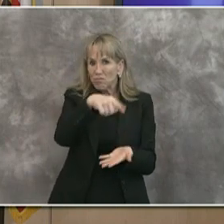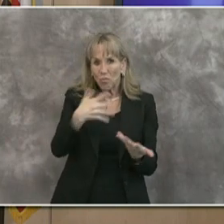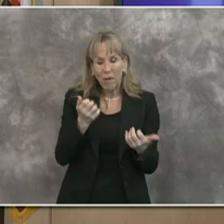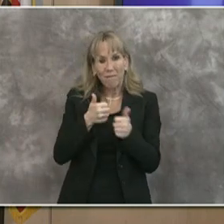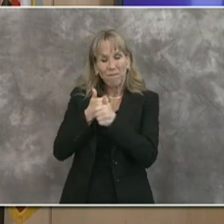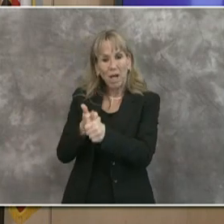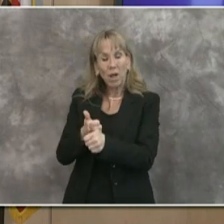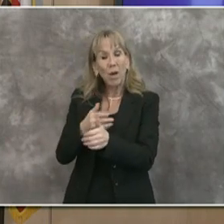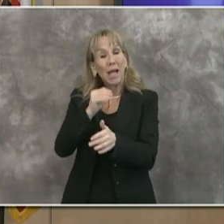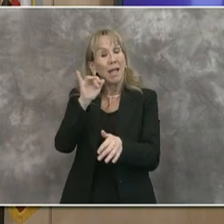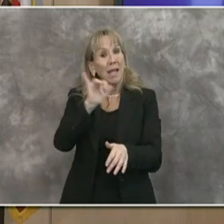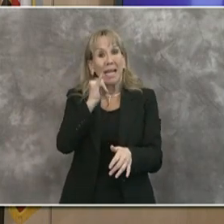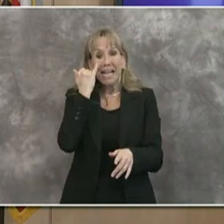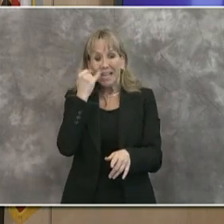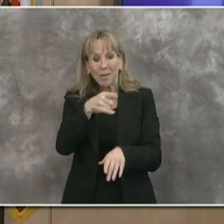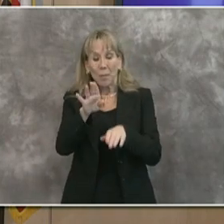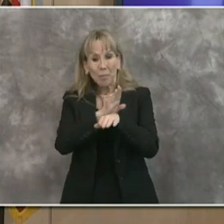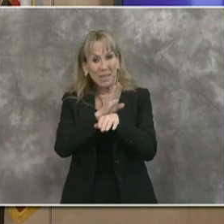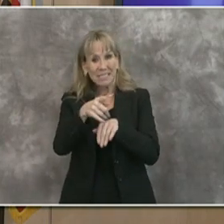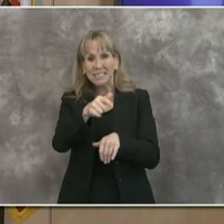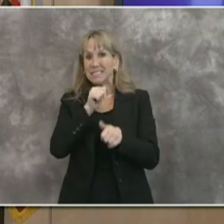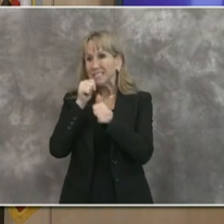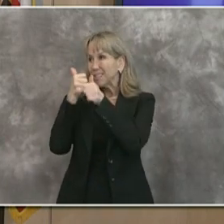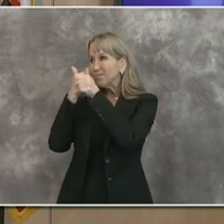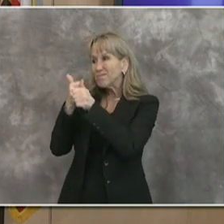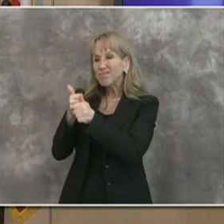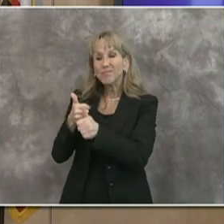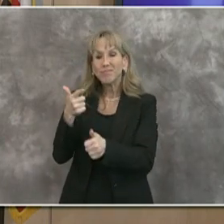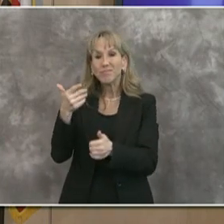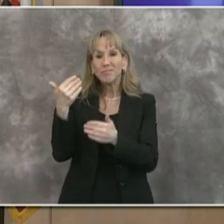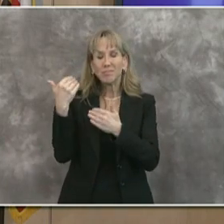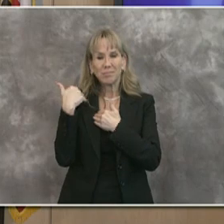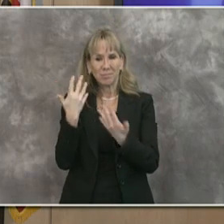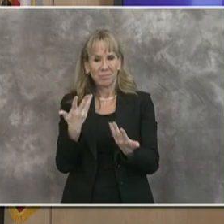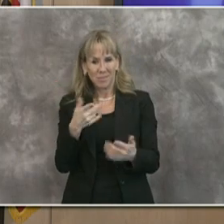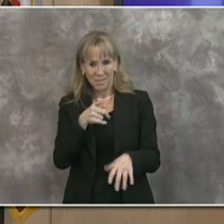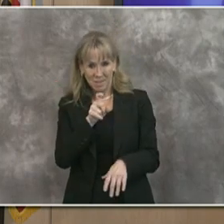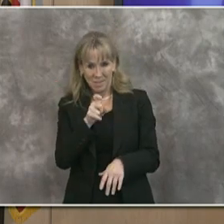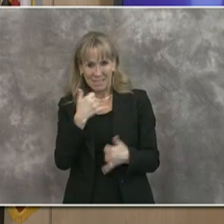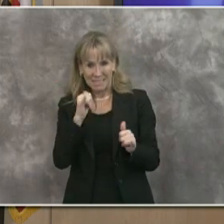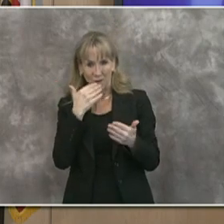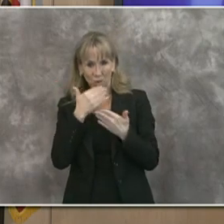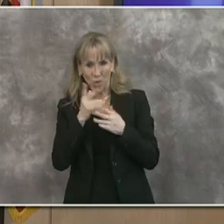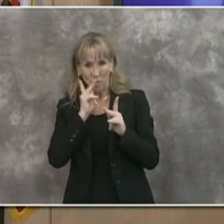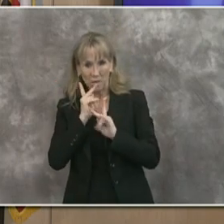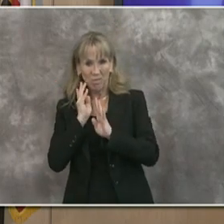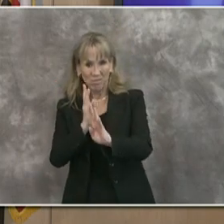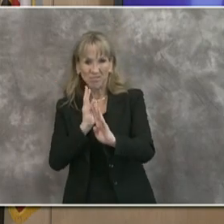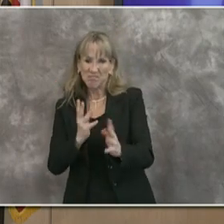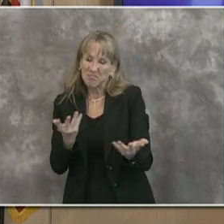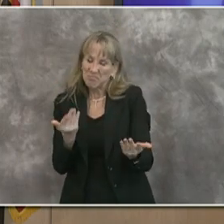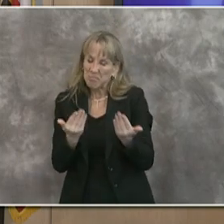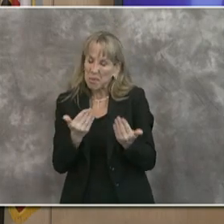a business is not doing things that are responsible, they're also less likely to have significant numbers of customers. And so our hope would